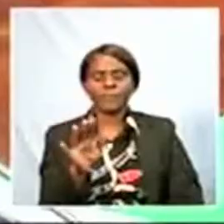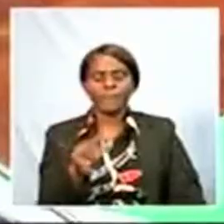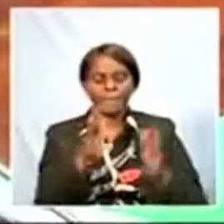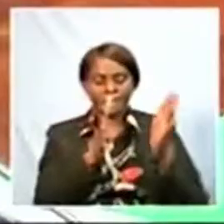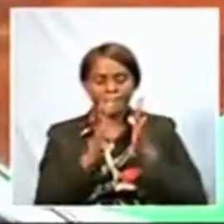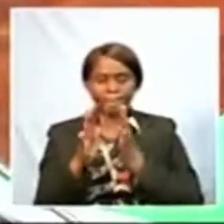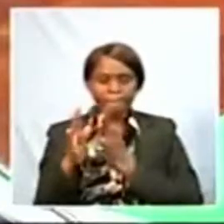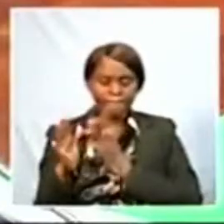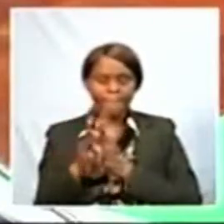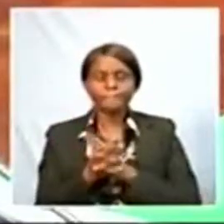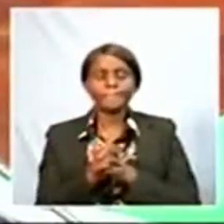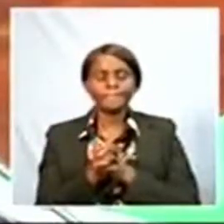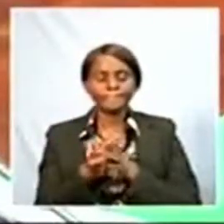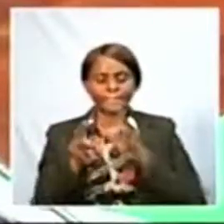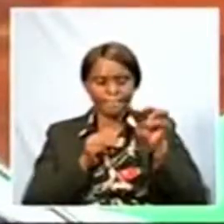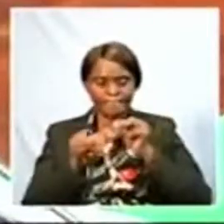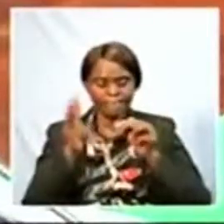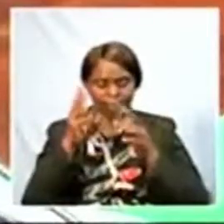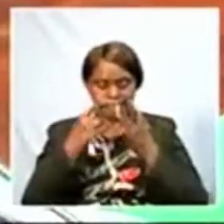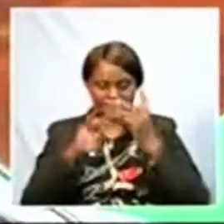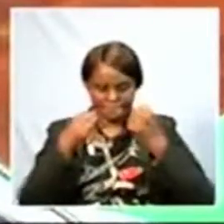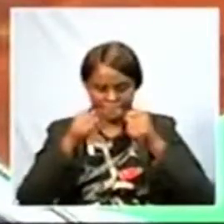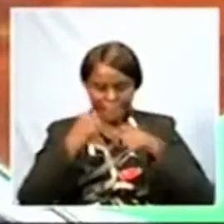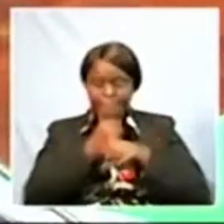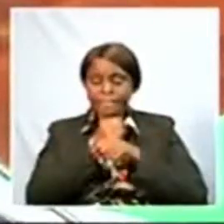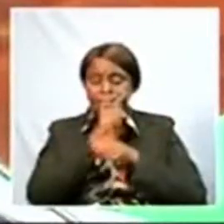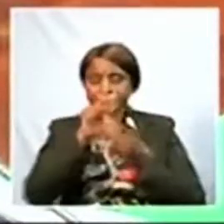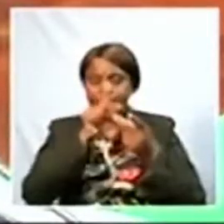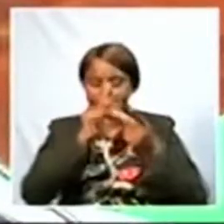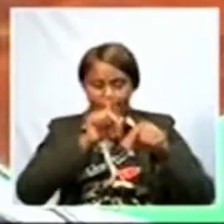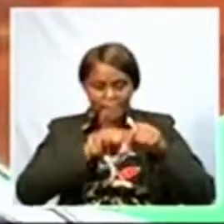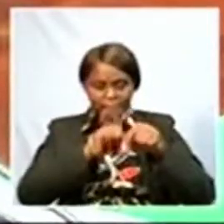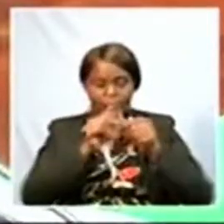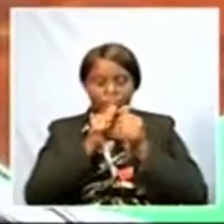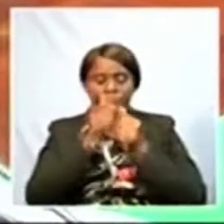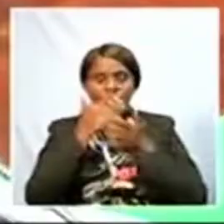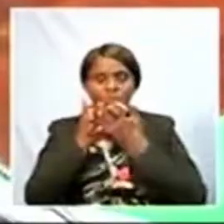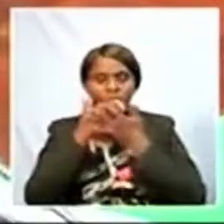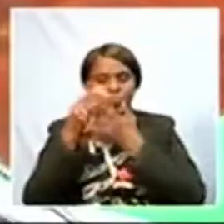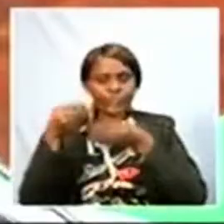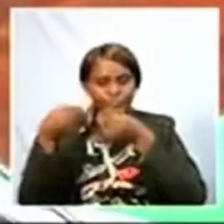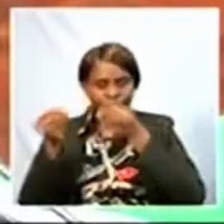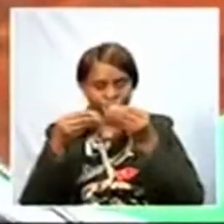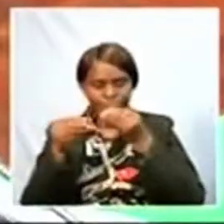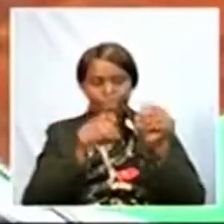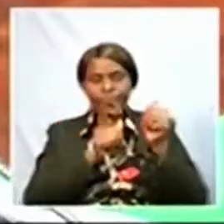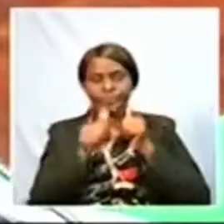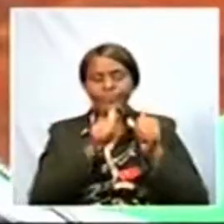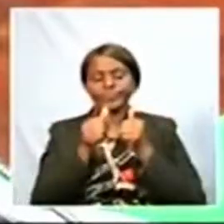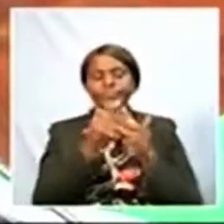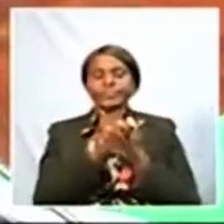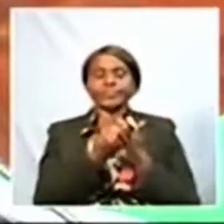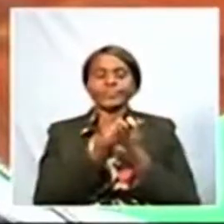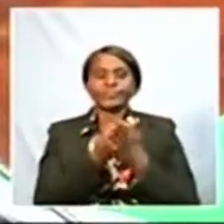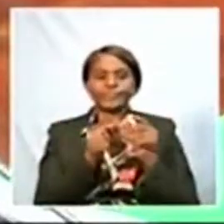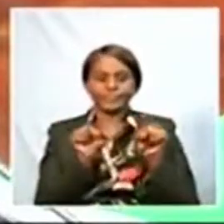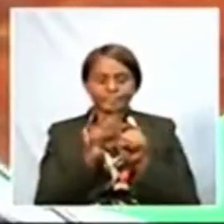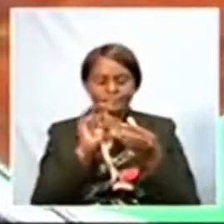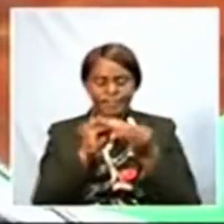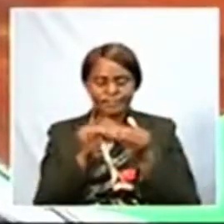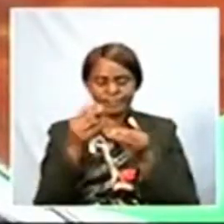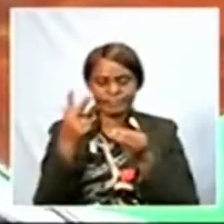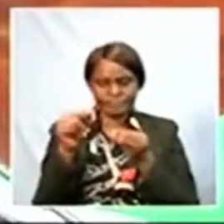Remedial measures. Management will endeavor to ensure timely and proper disbursement of administrative funds. Appendix